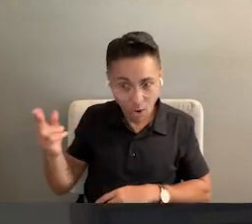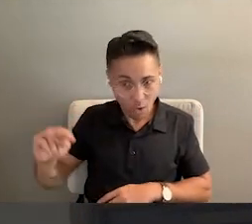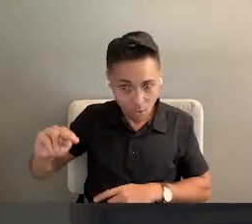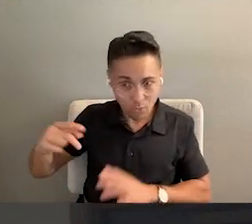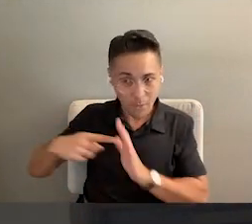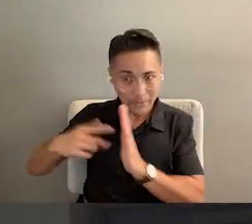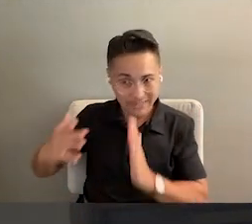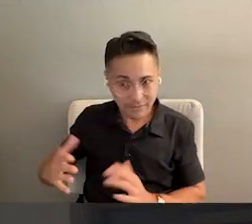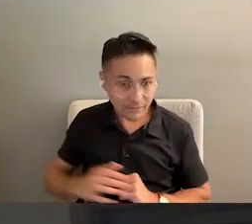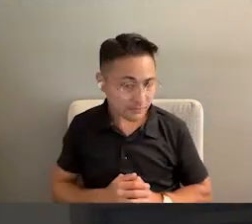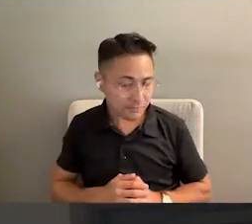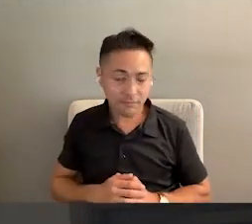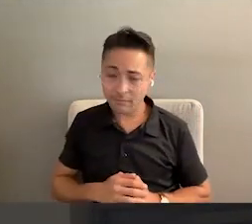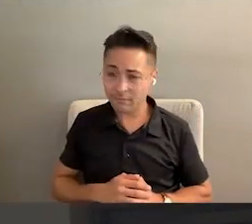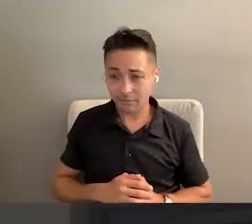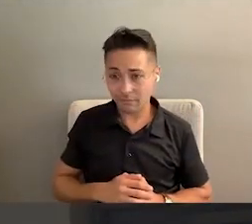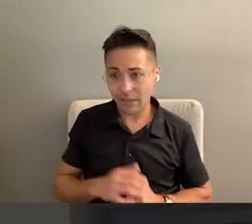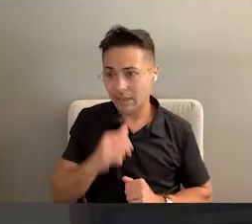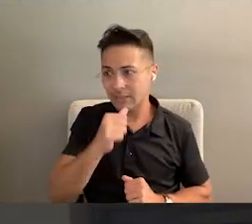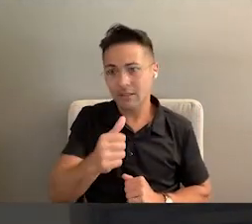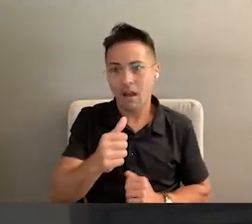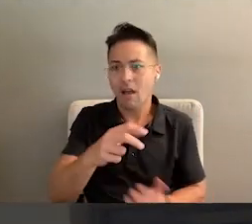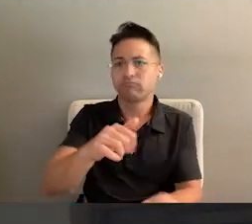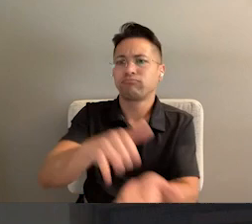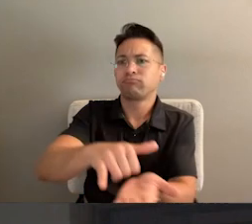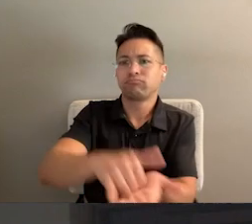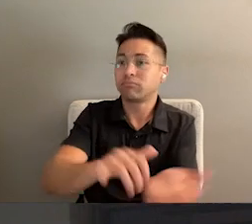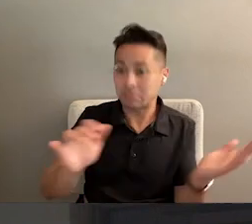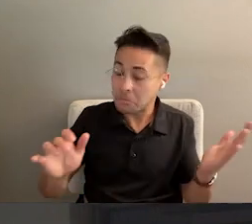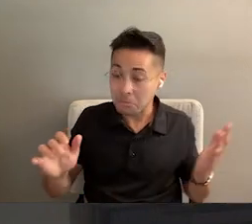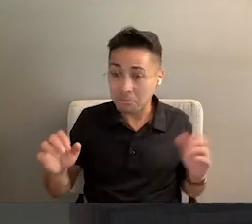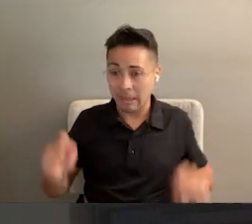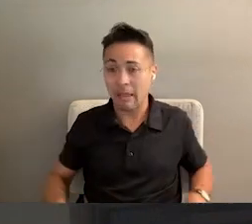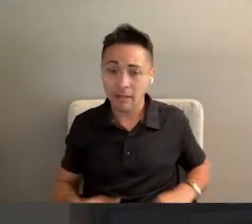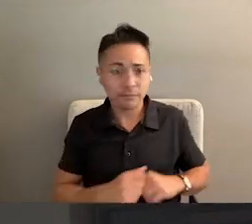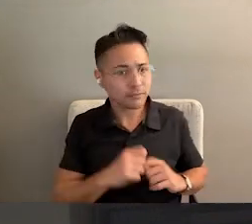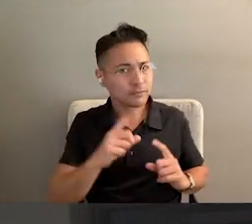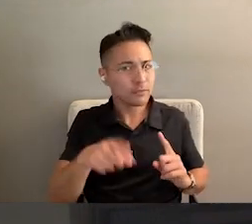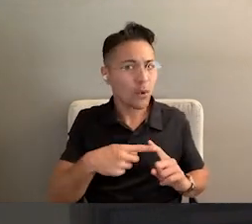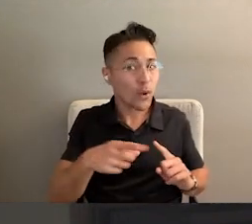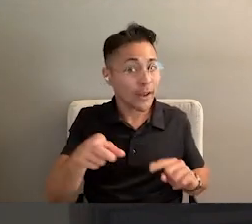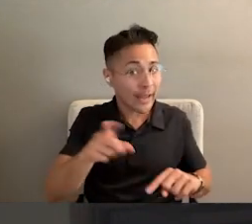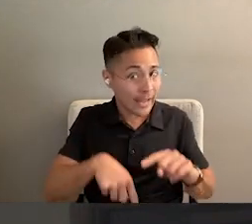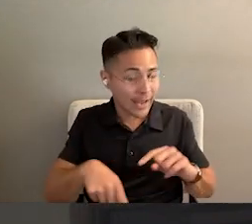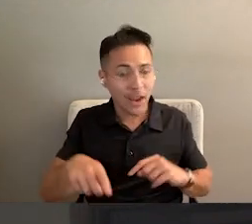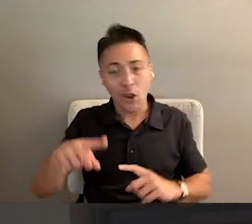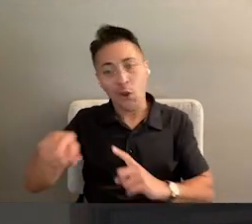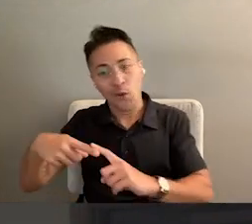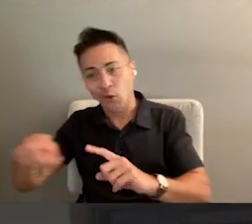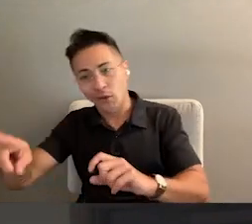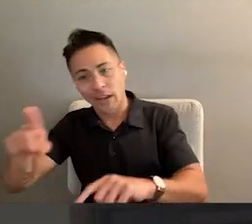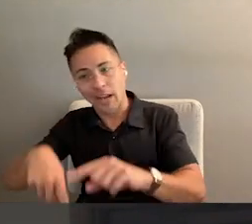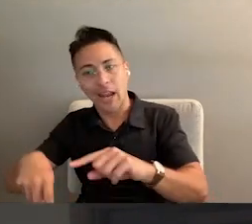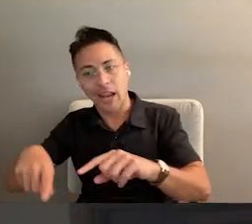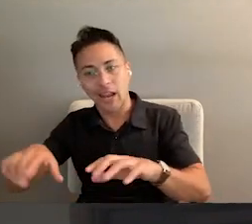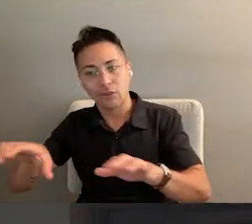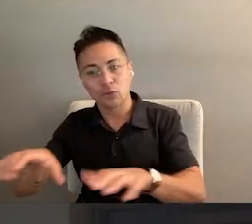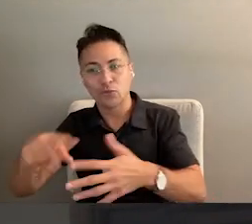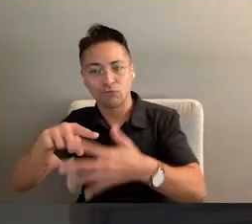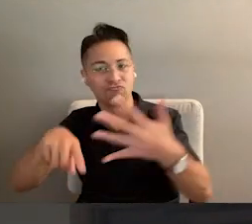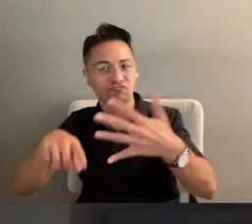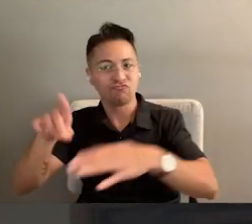on CDC Plus who are their own representative. Okay? It's not an impossible thing. When can you not be your